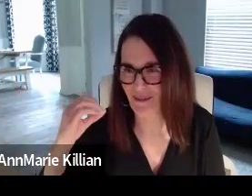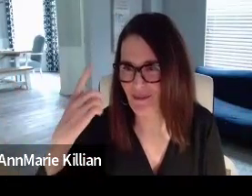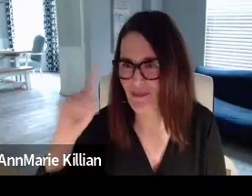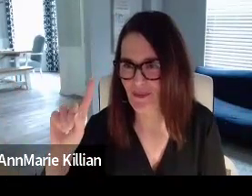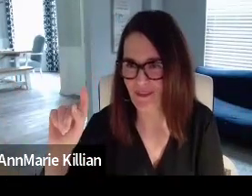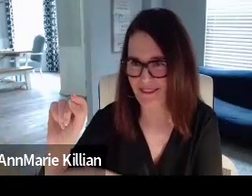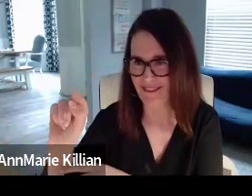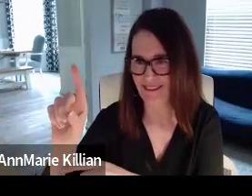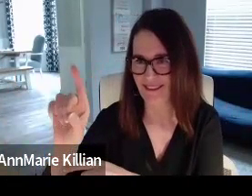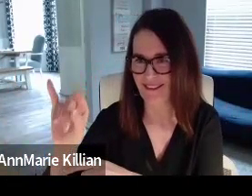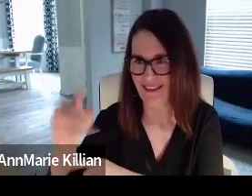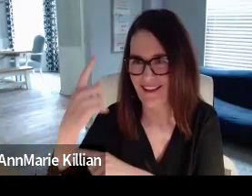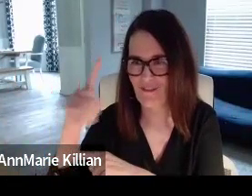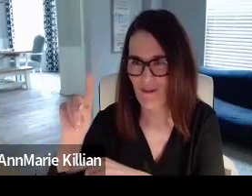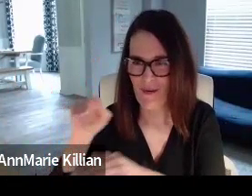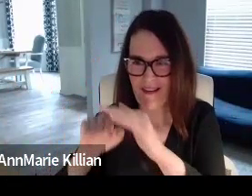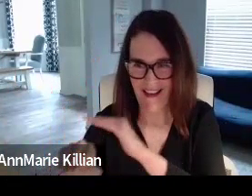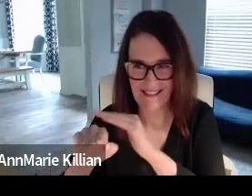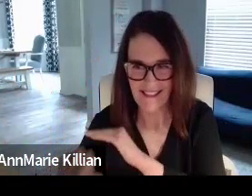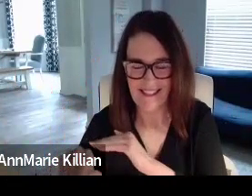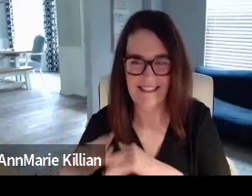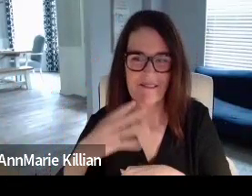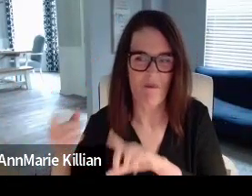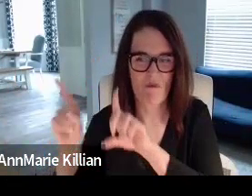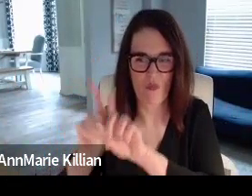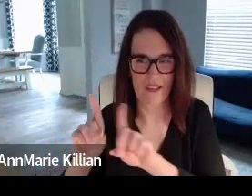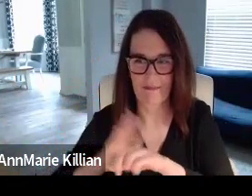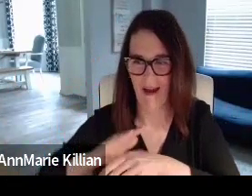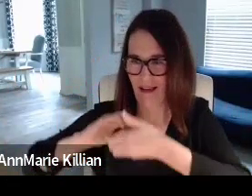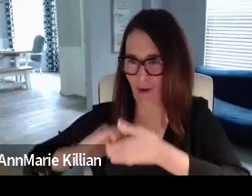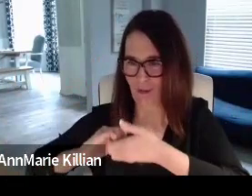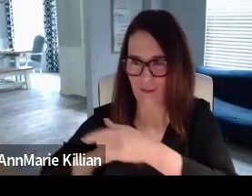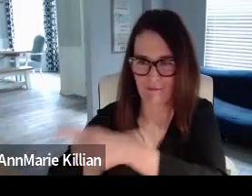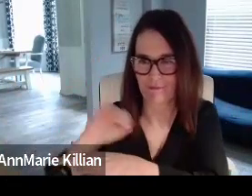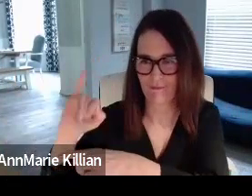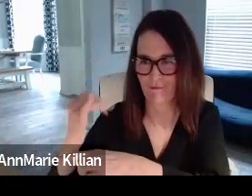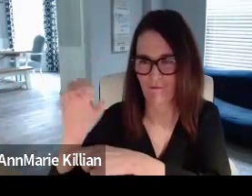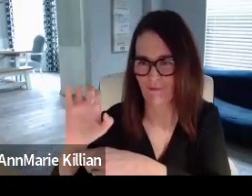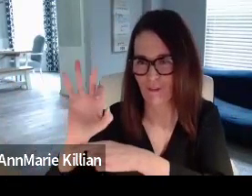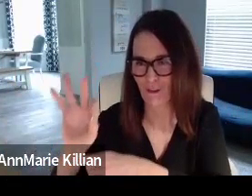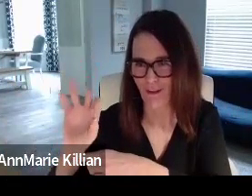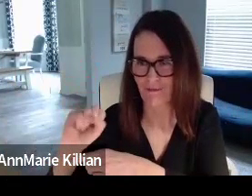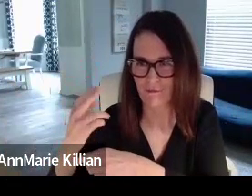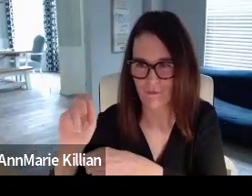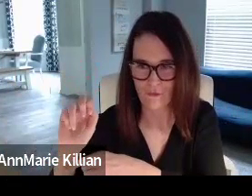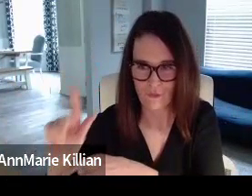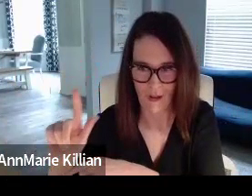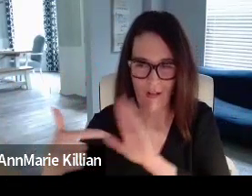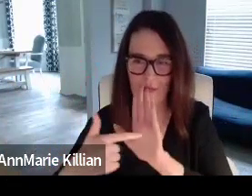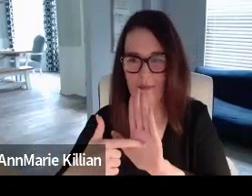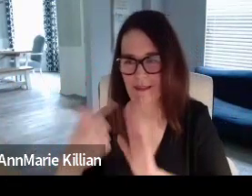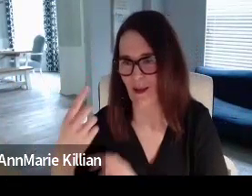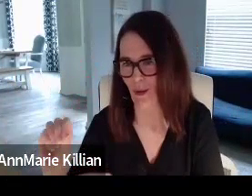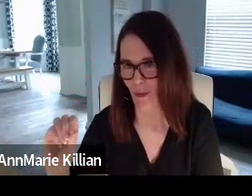I'm Anne-Marie. I'm CEO of TDI for Access, and I'm with my partner, Jeffrey